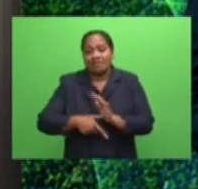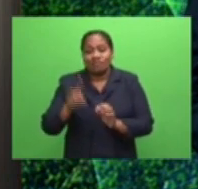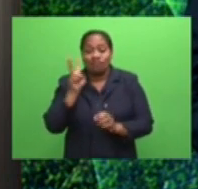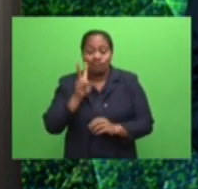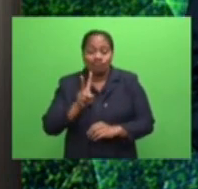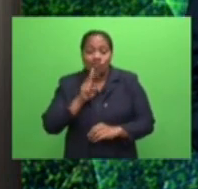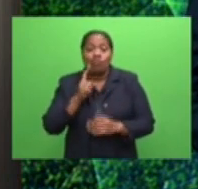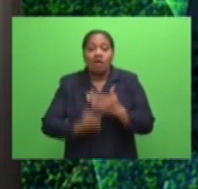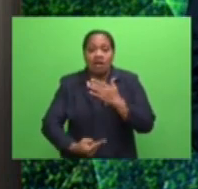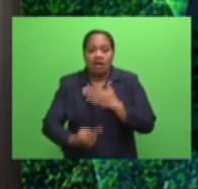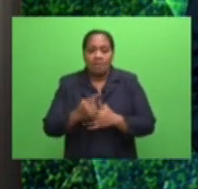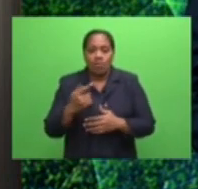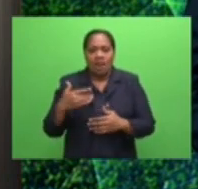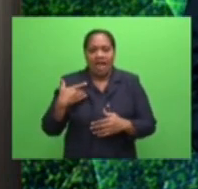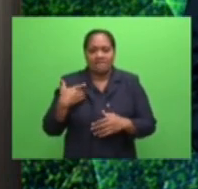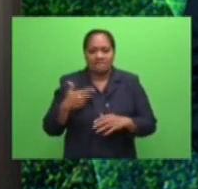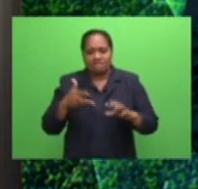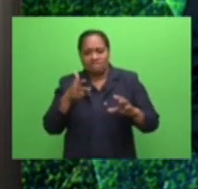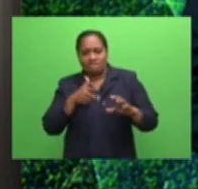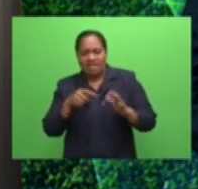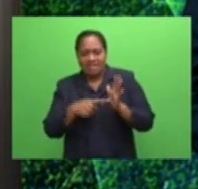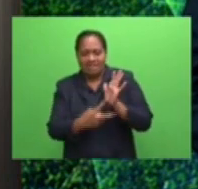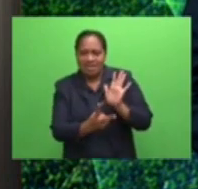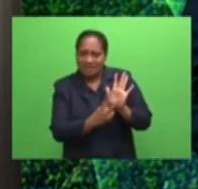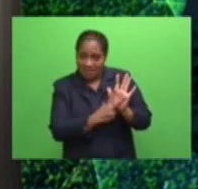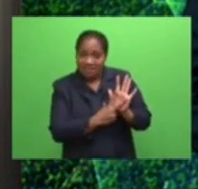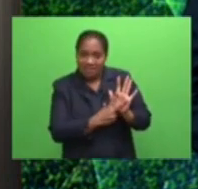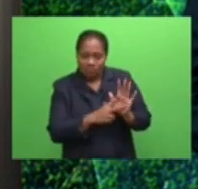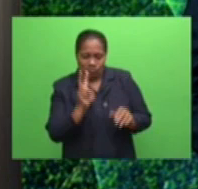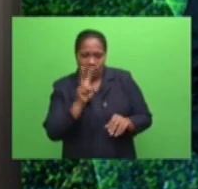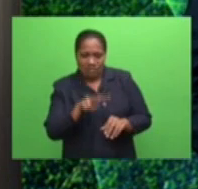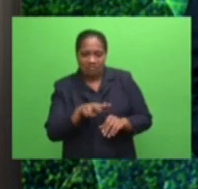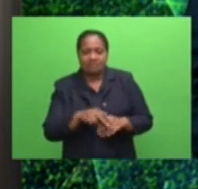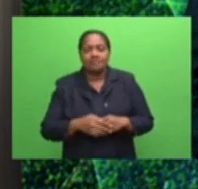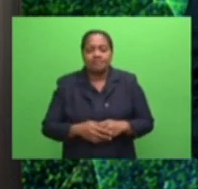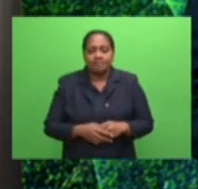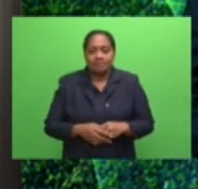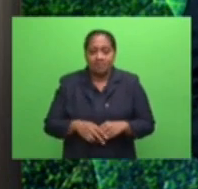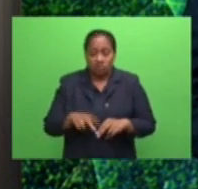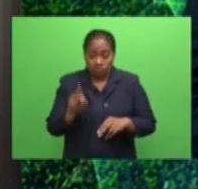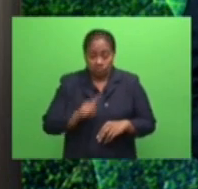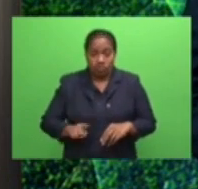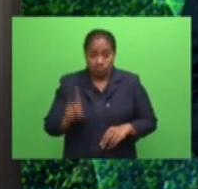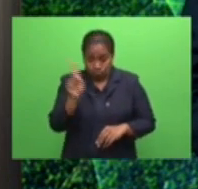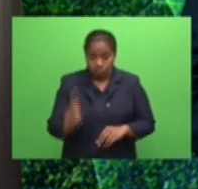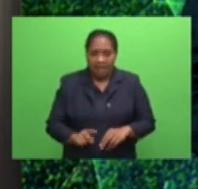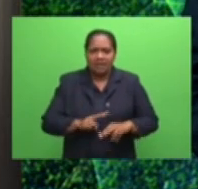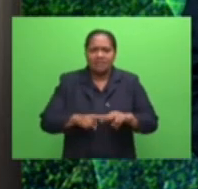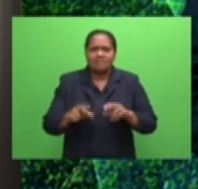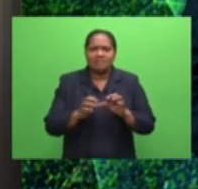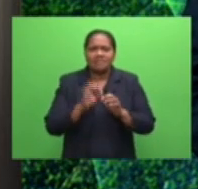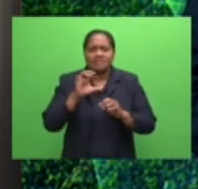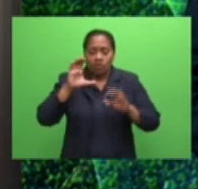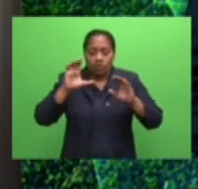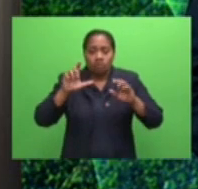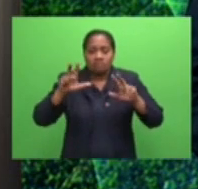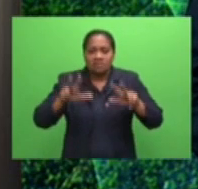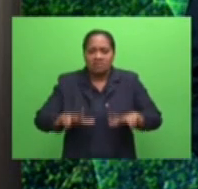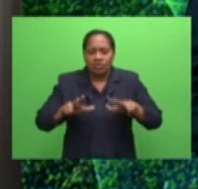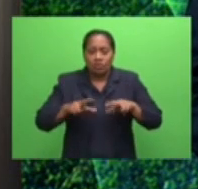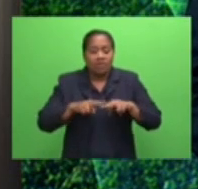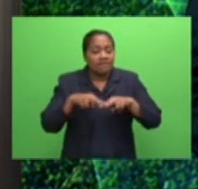live on free-to-air television. The Fijian Broadcasting Corporation today signing a 3-month agreement with the Fiji